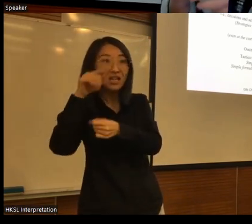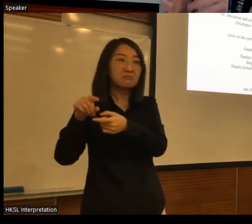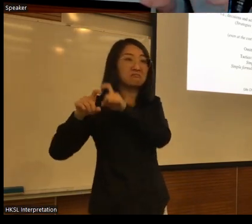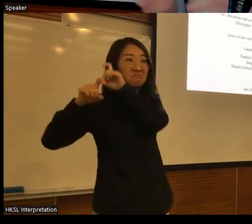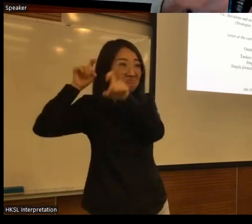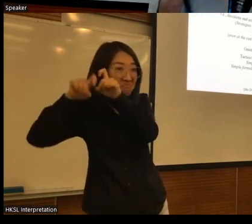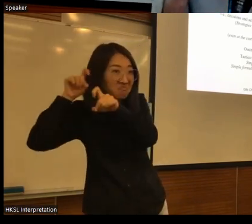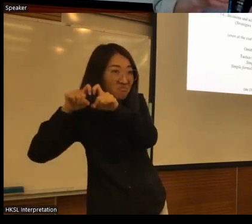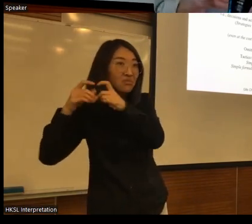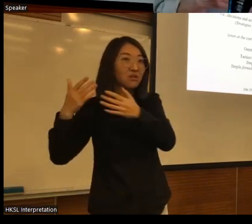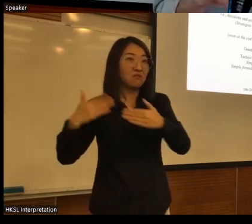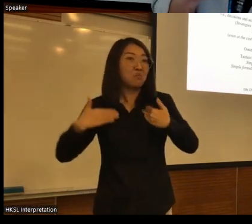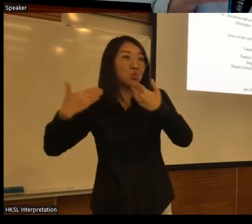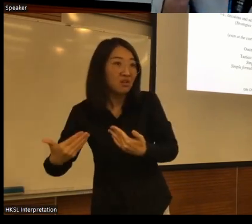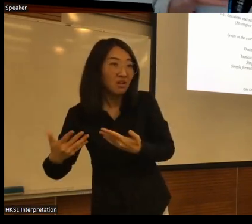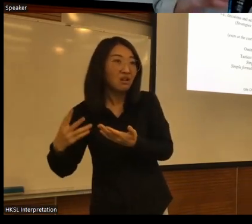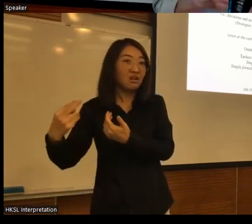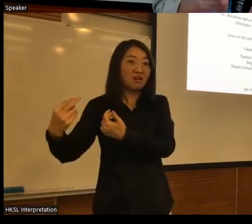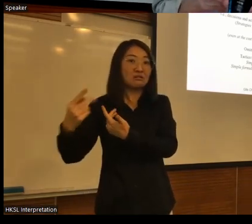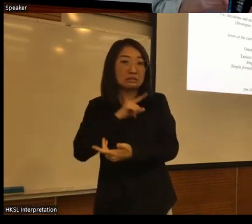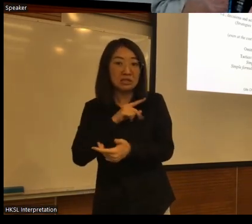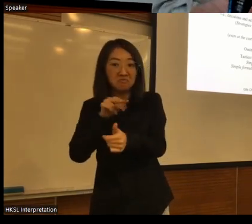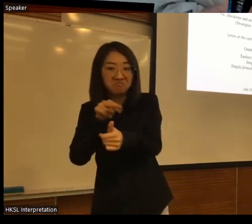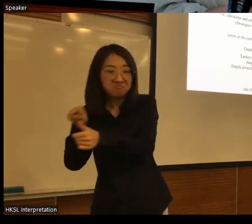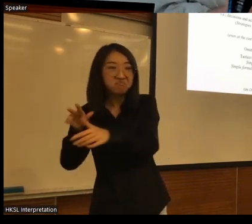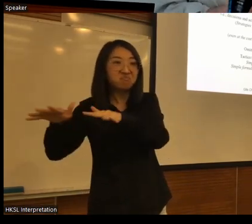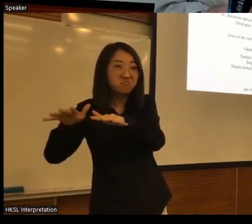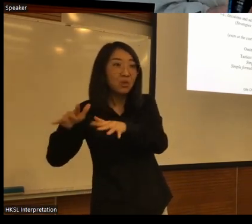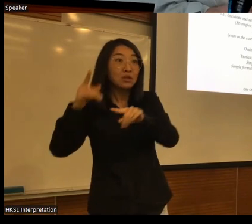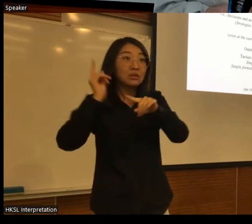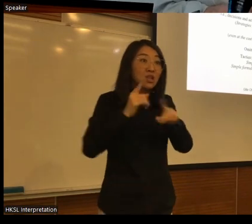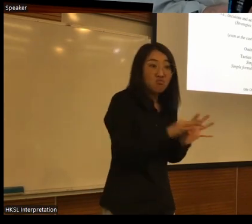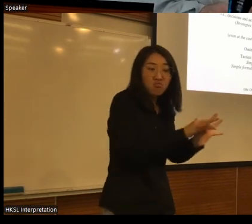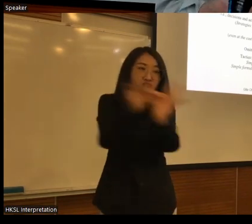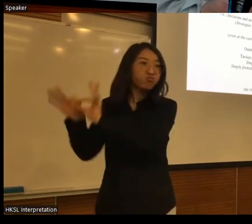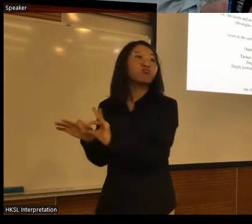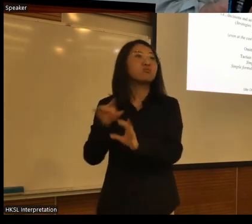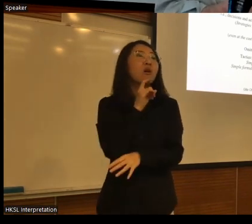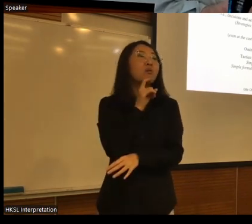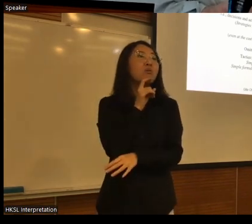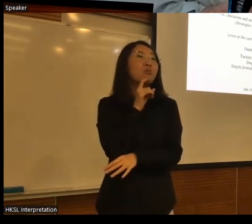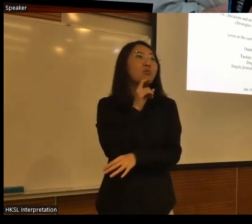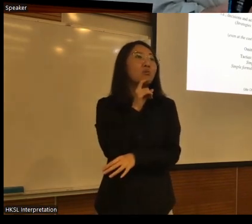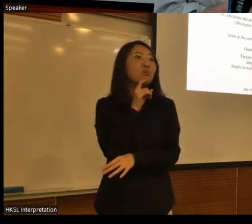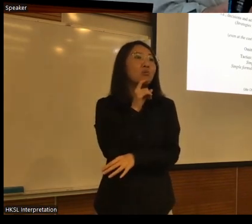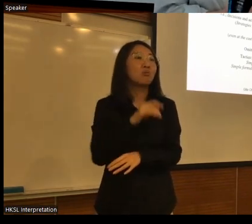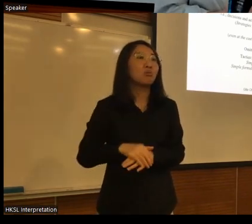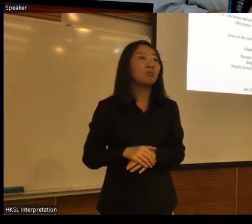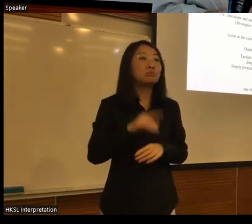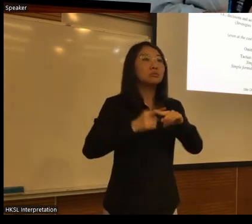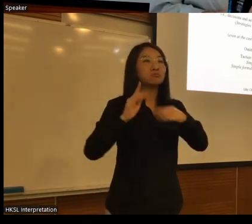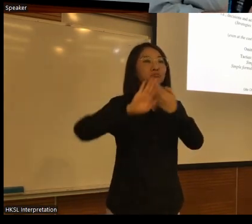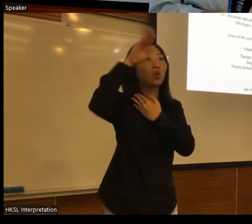production, in management, in everything, are linked in a very complex way. But this is something that needs to